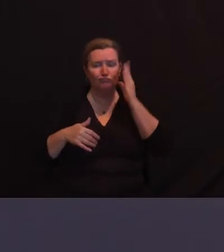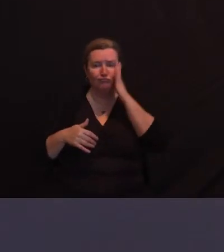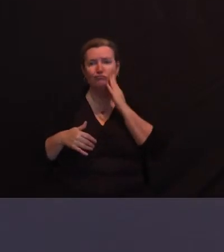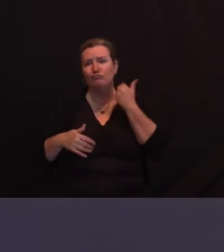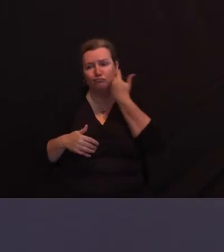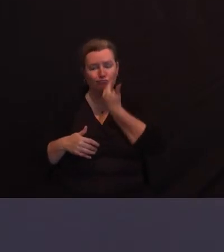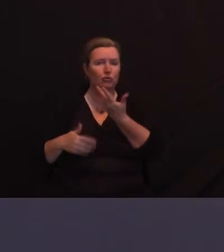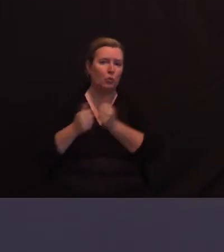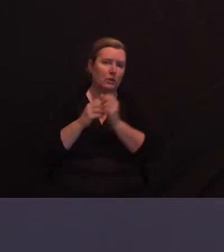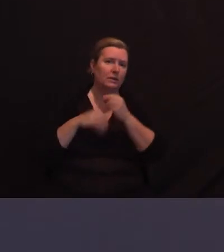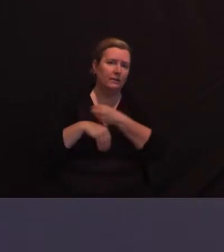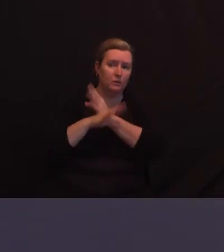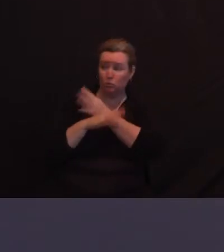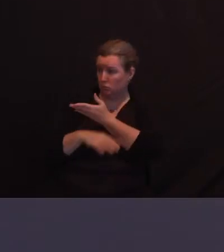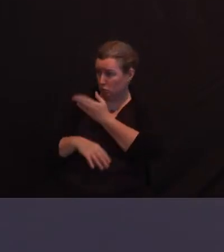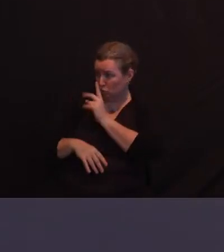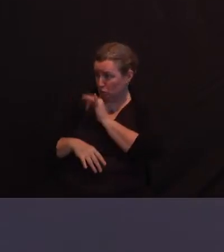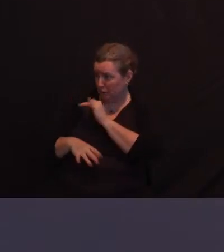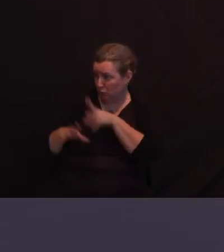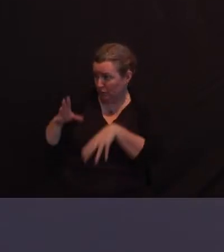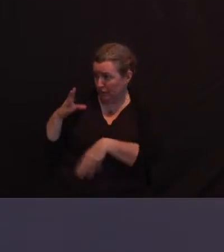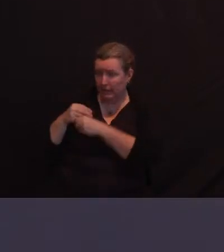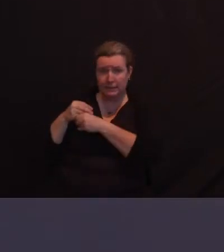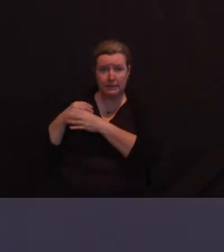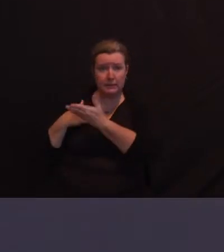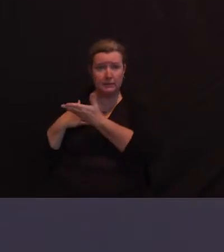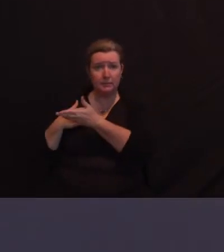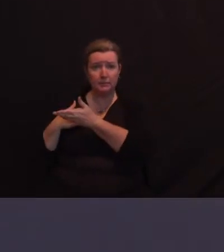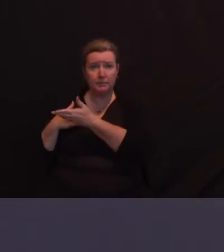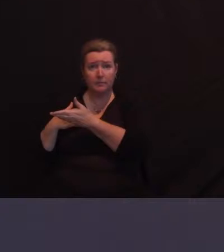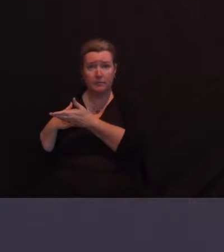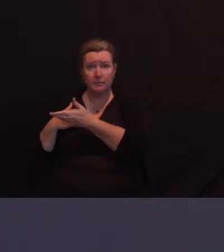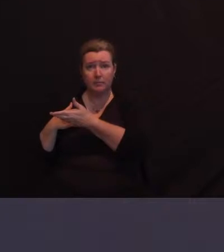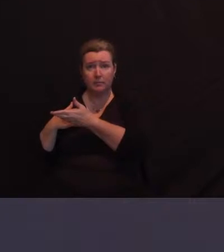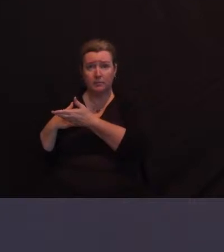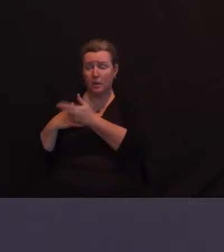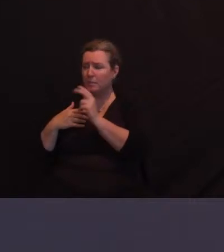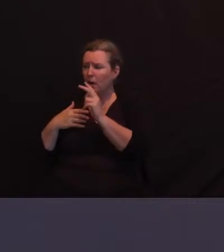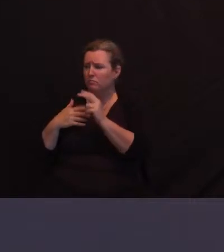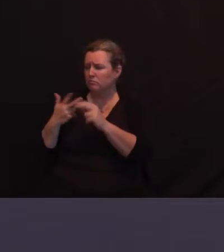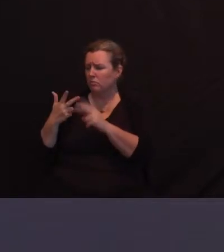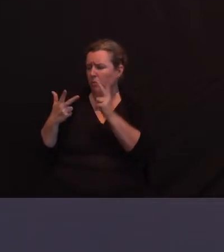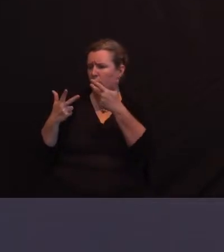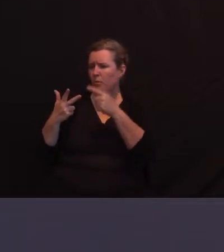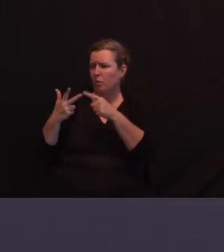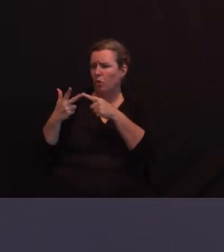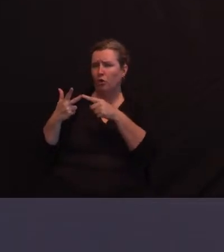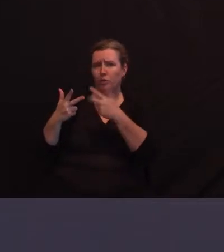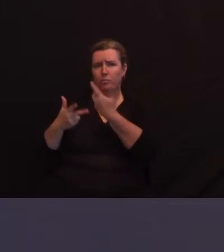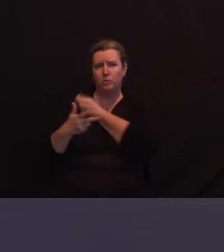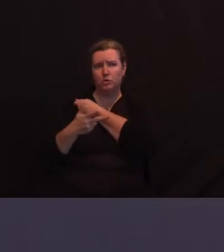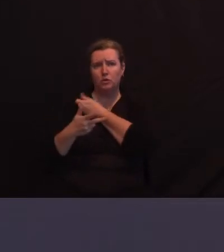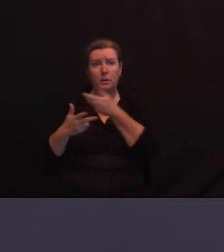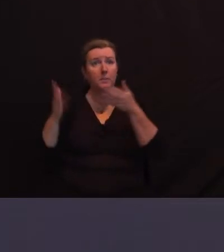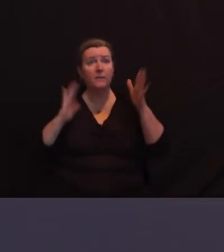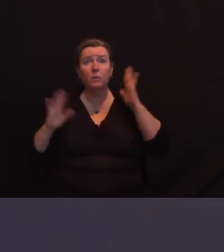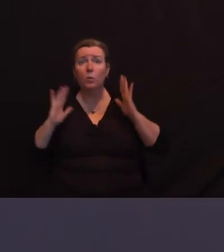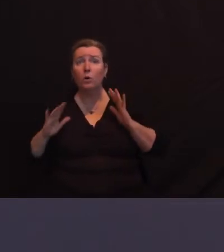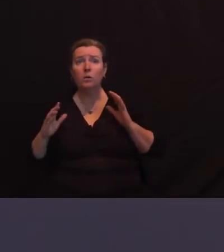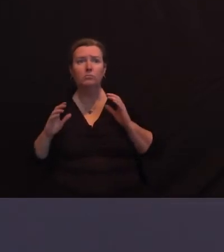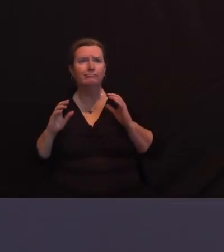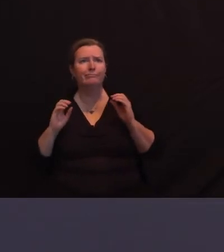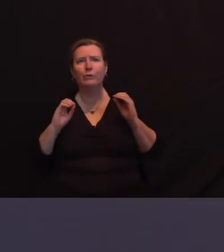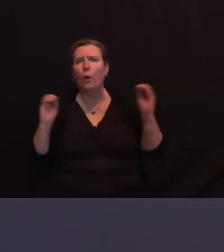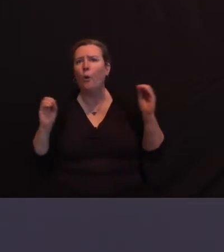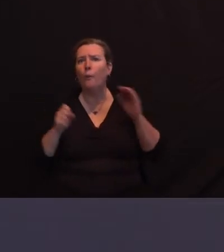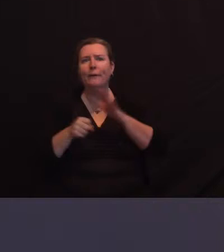jump in here on the boosters. A big reason we had a scramble is we had no supply. So there was an